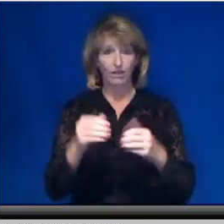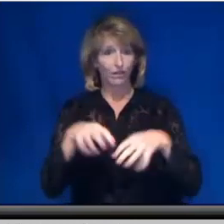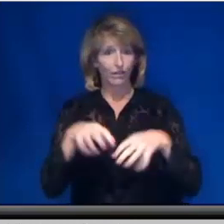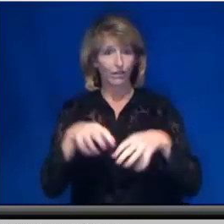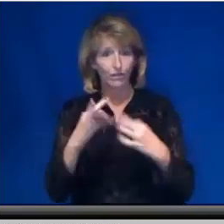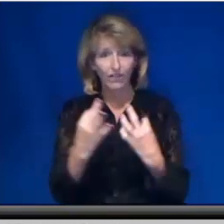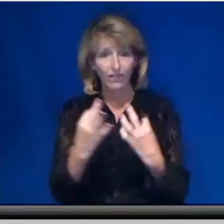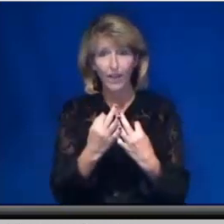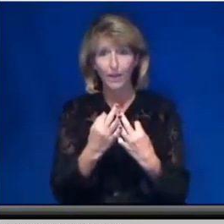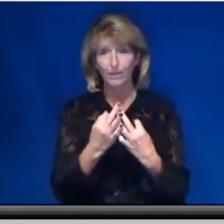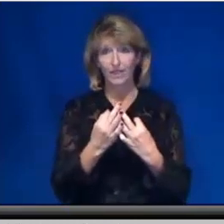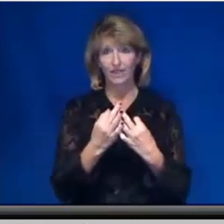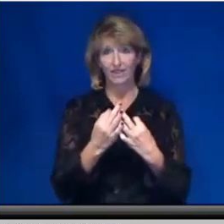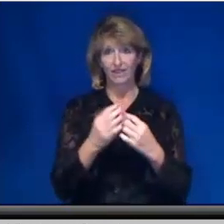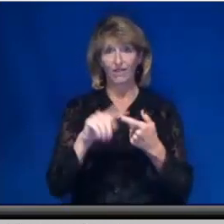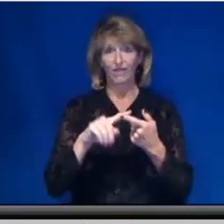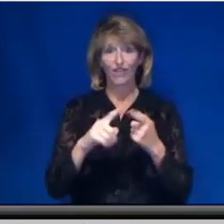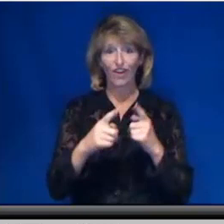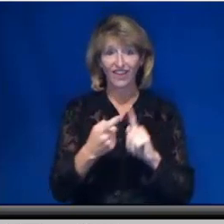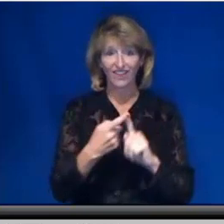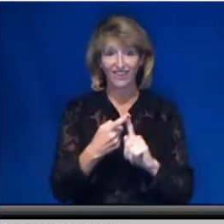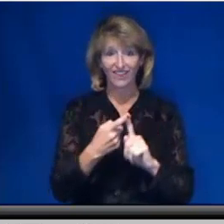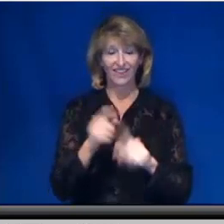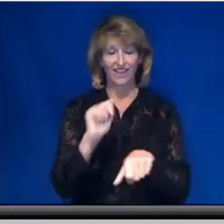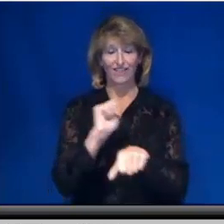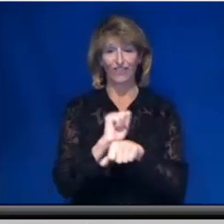takes one drink and becomes addicted.